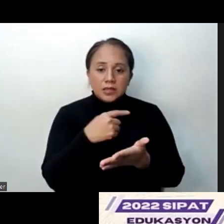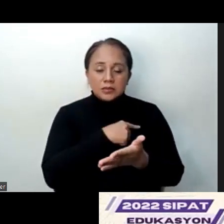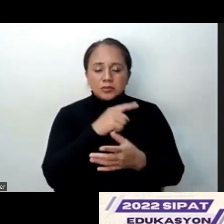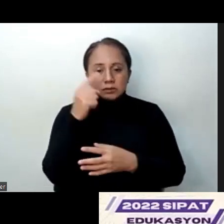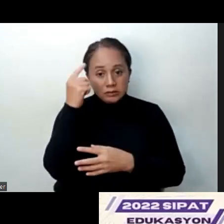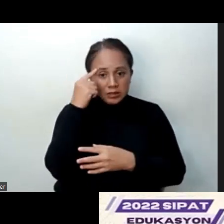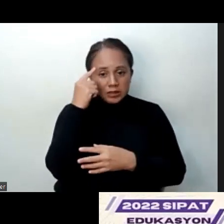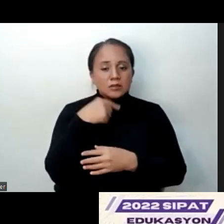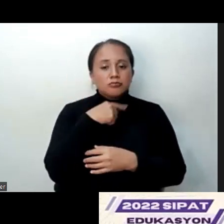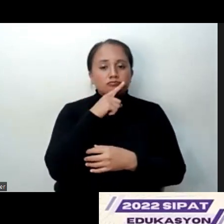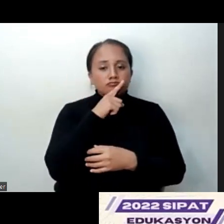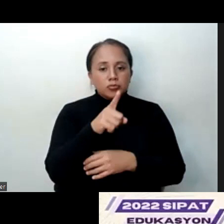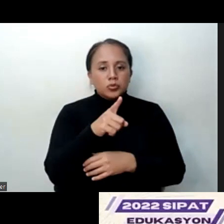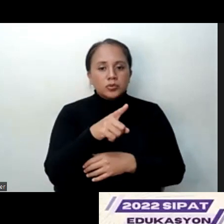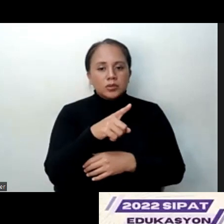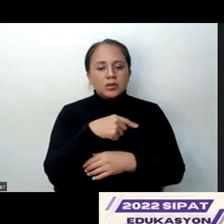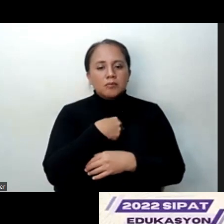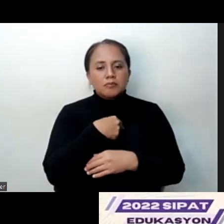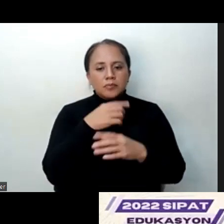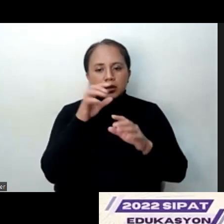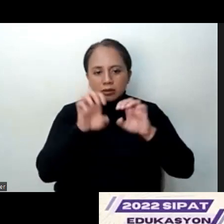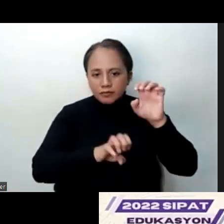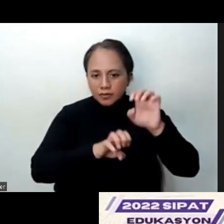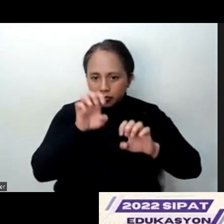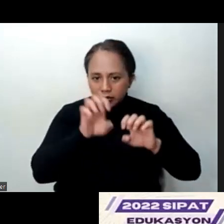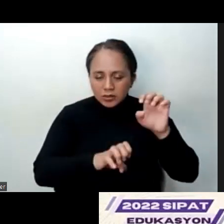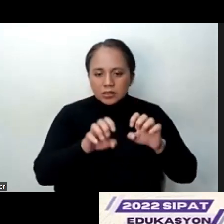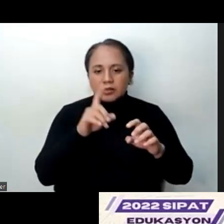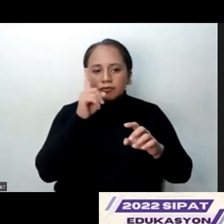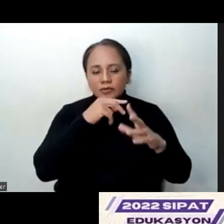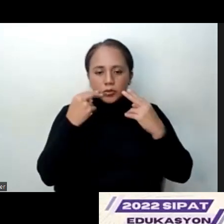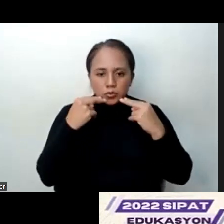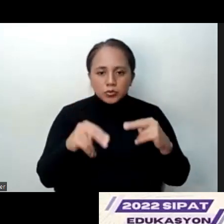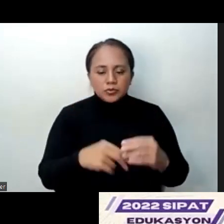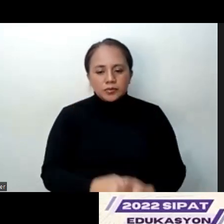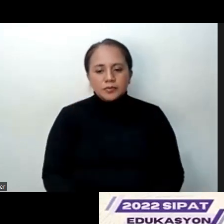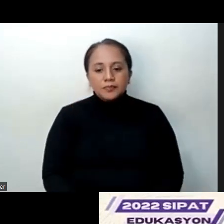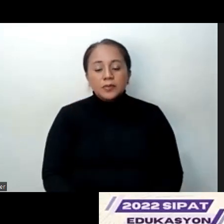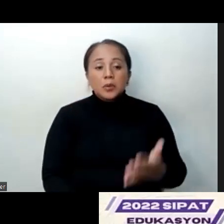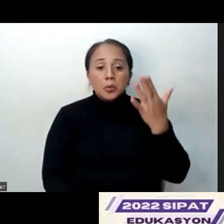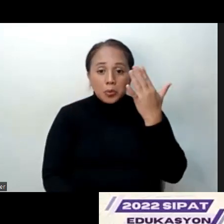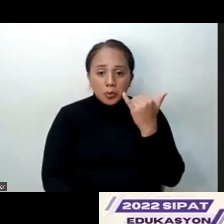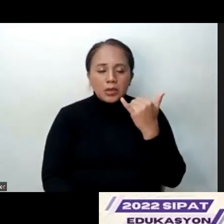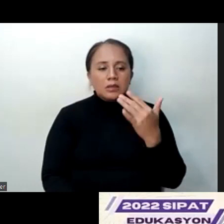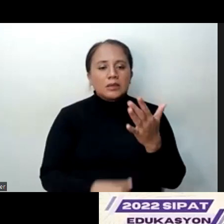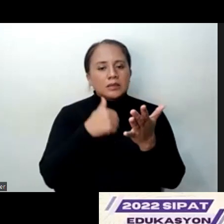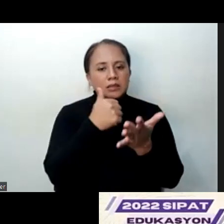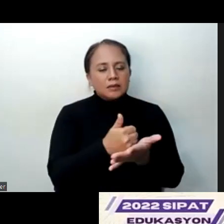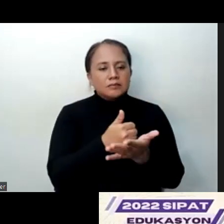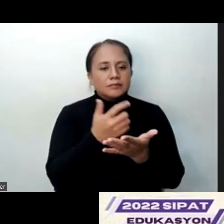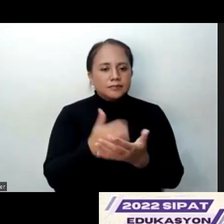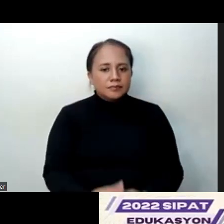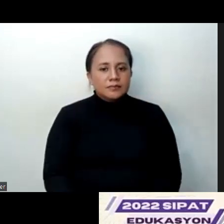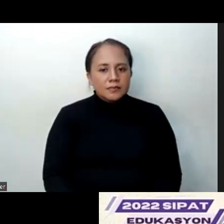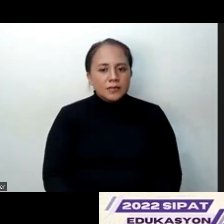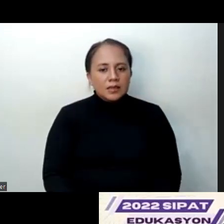yung actual na pag-e-evaluate ng fake news. Dahil ito ang makakatulong sa kanila